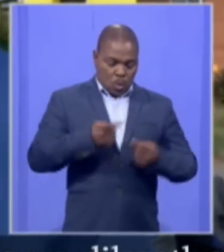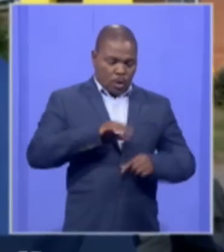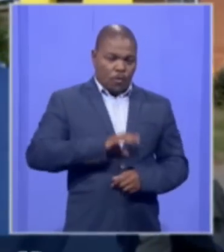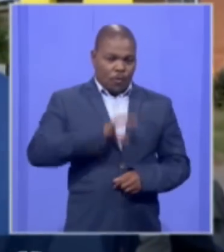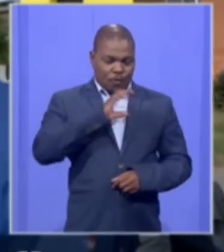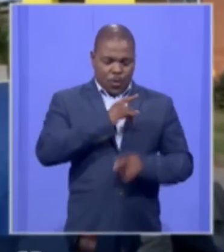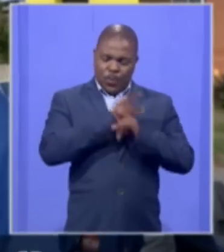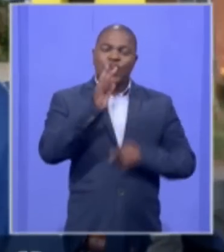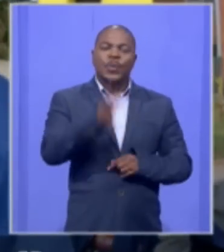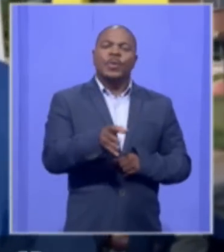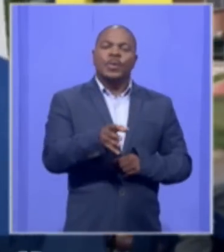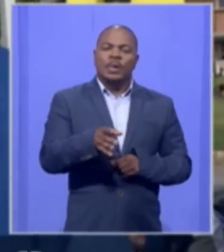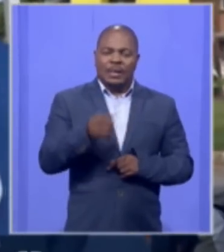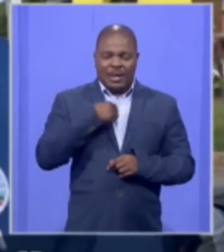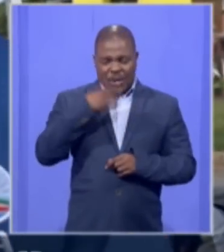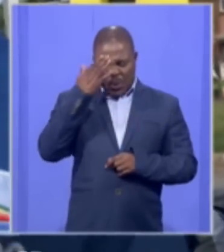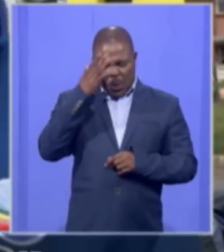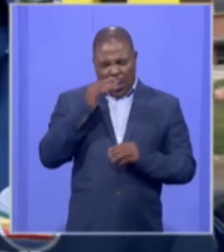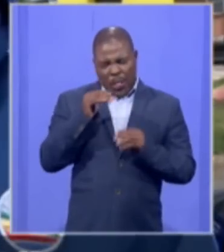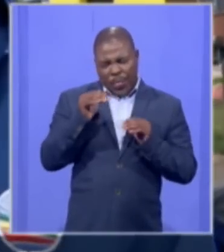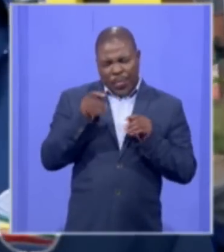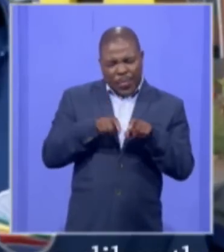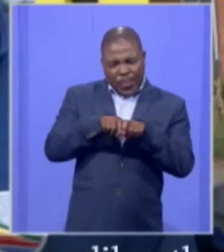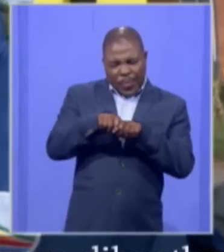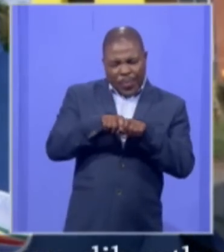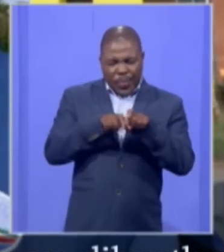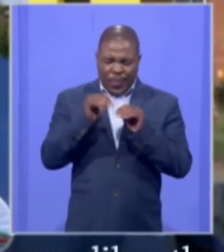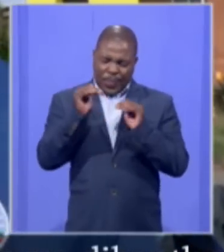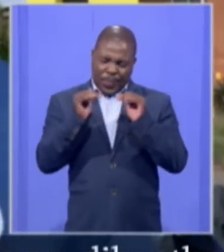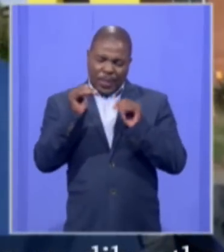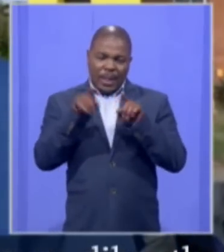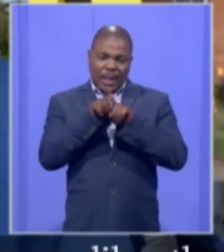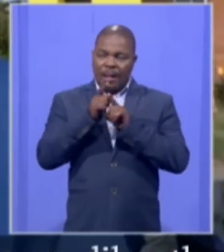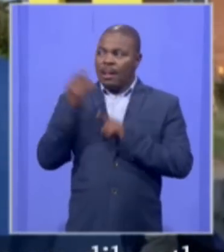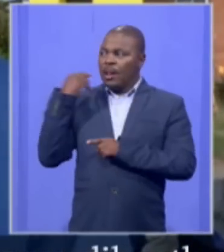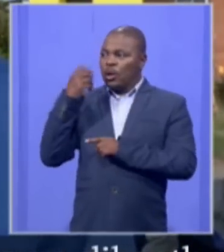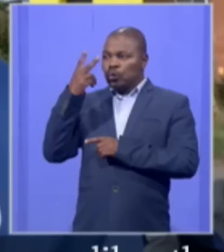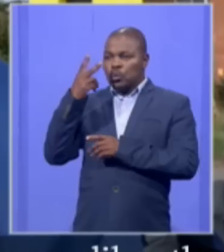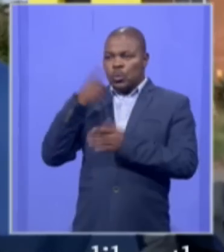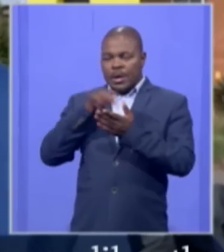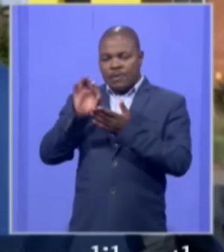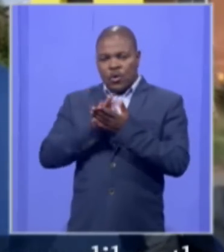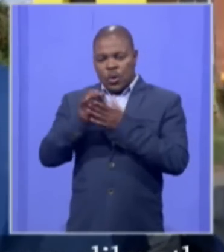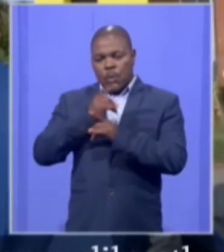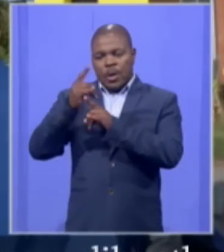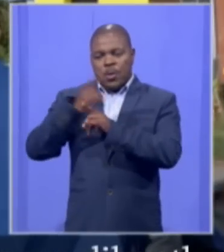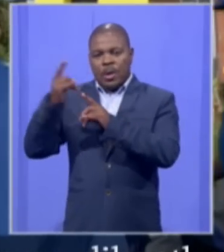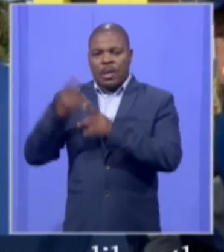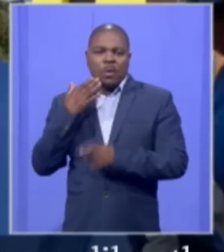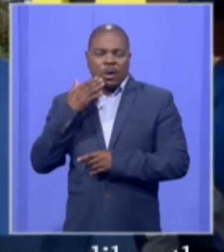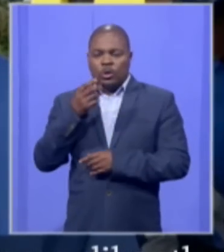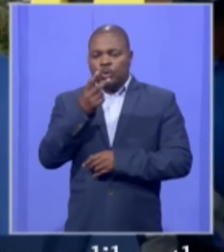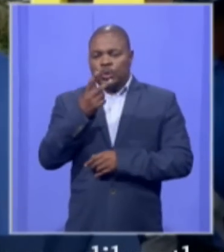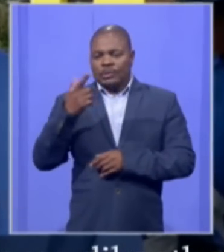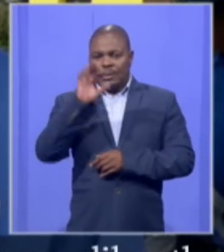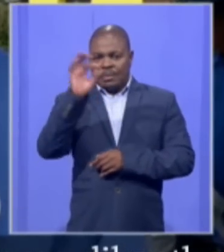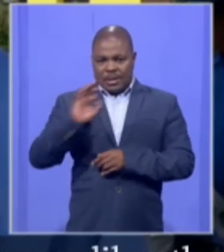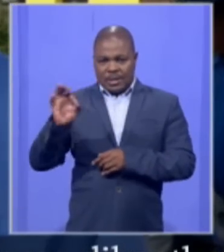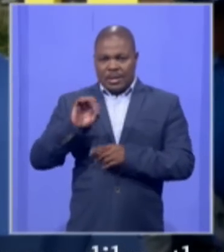are going to win it. I know it's going to be a close call. We only won the previous two by-elections by elections 27% and